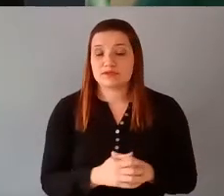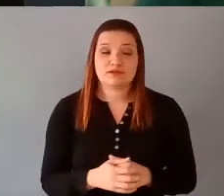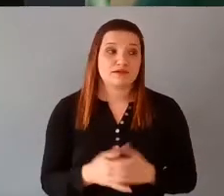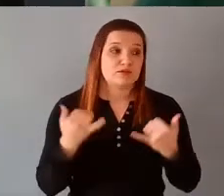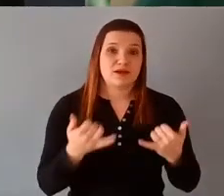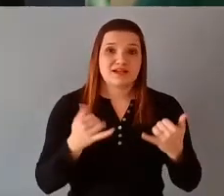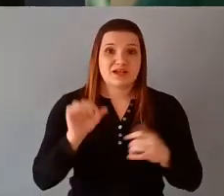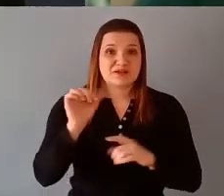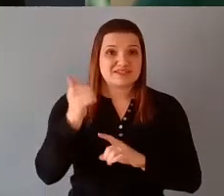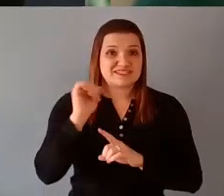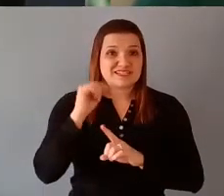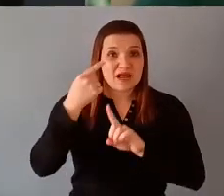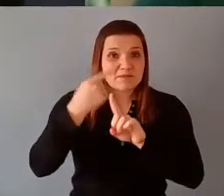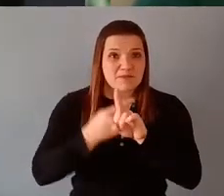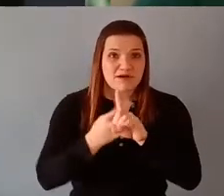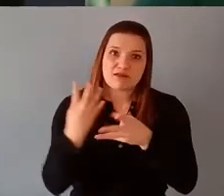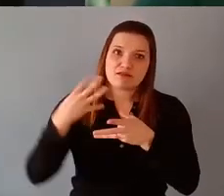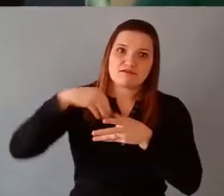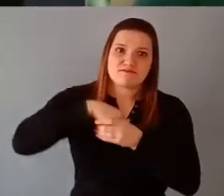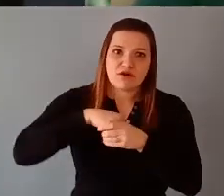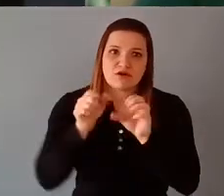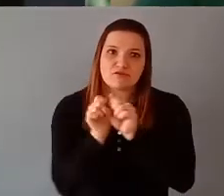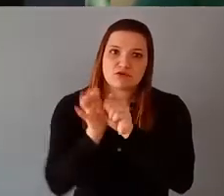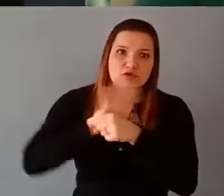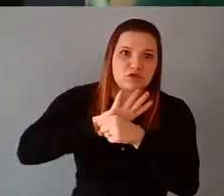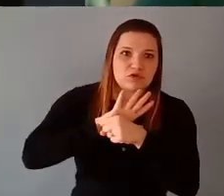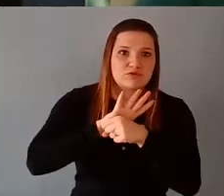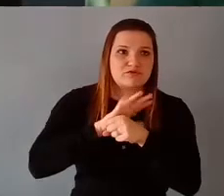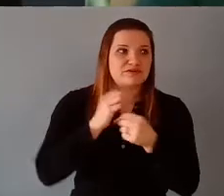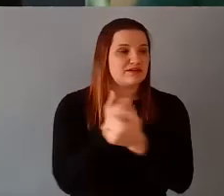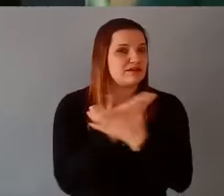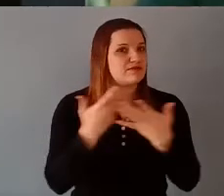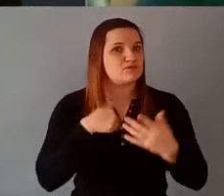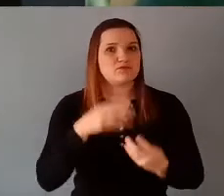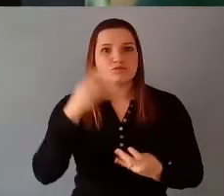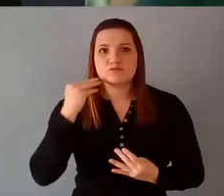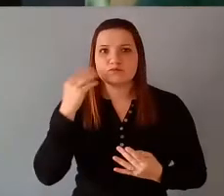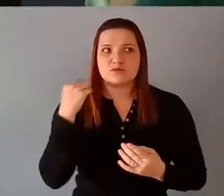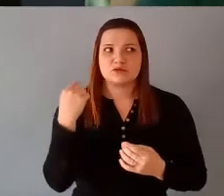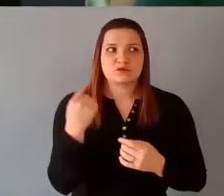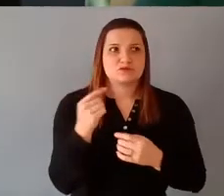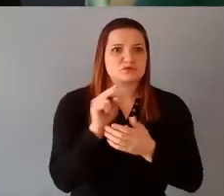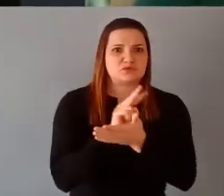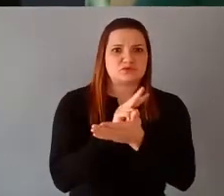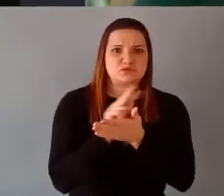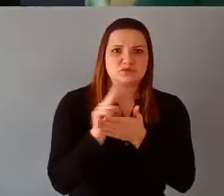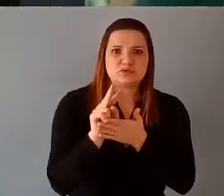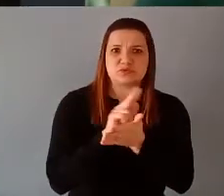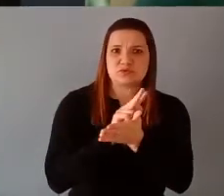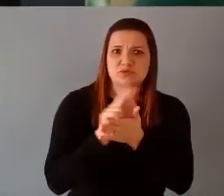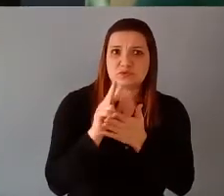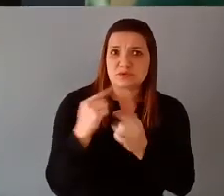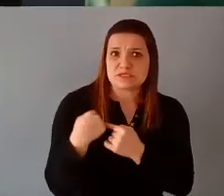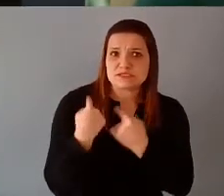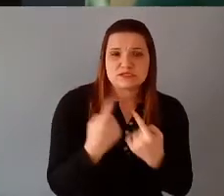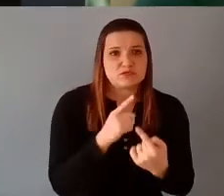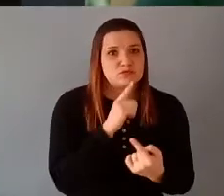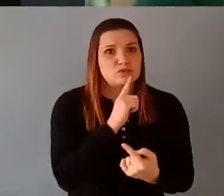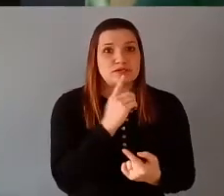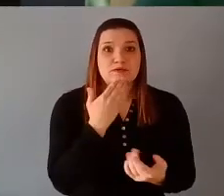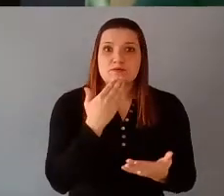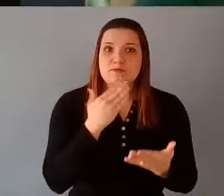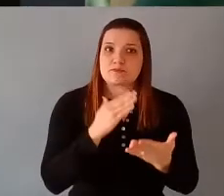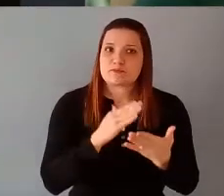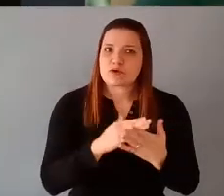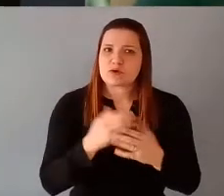this pandemic, and what we've been experiencing over the last 2-3 weeks is the most intense period of time